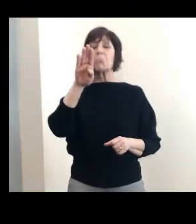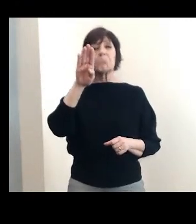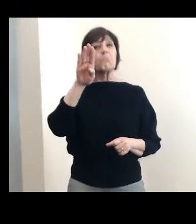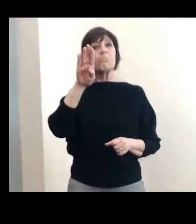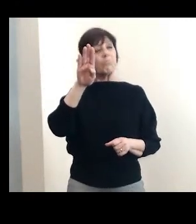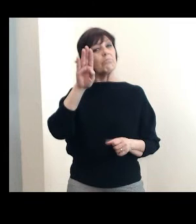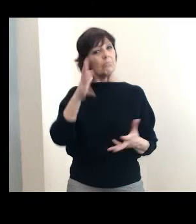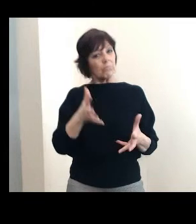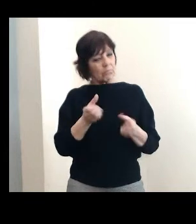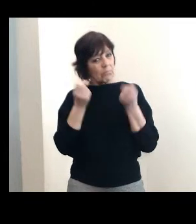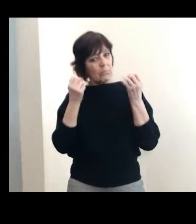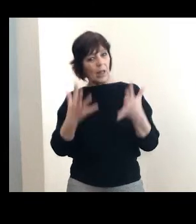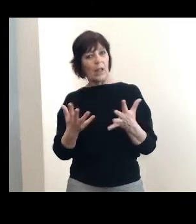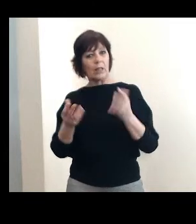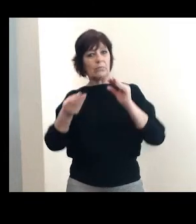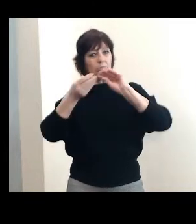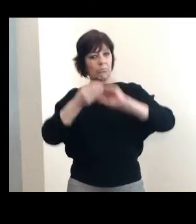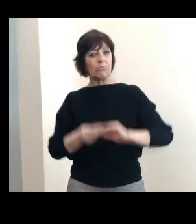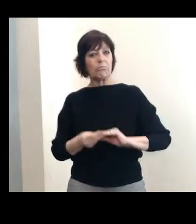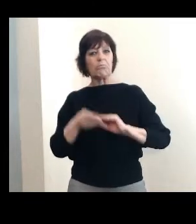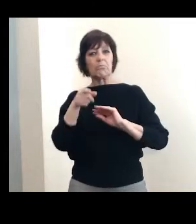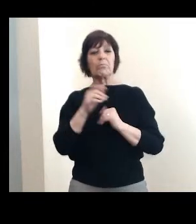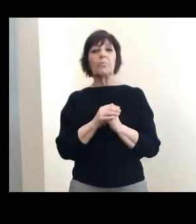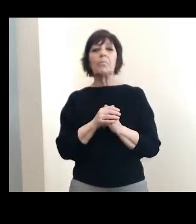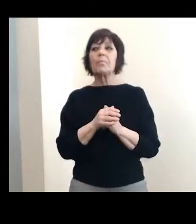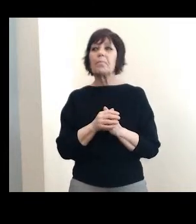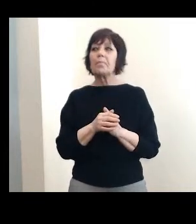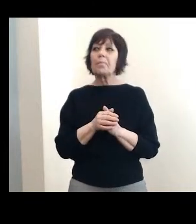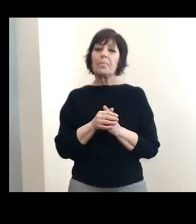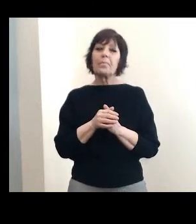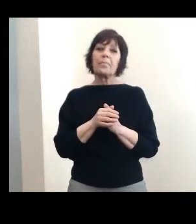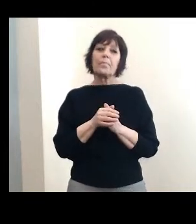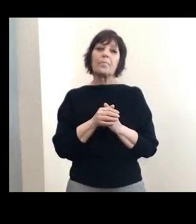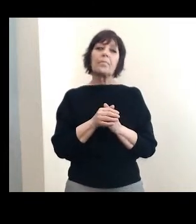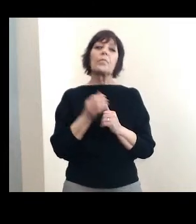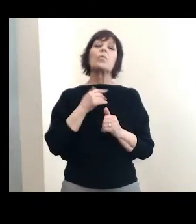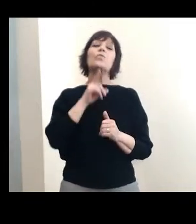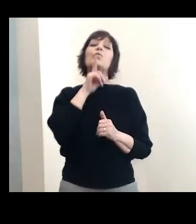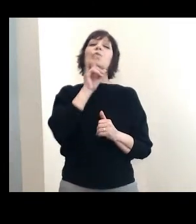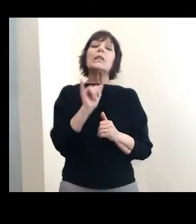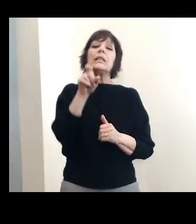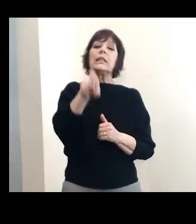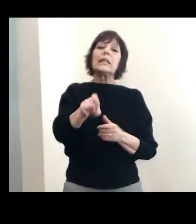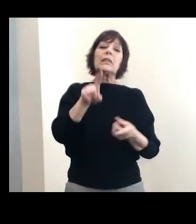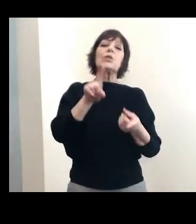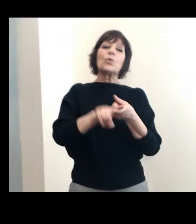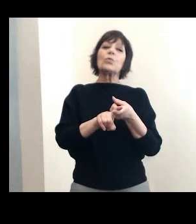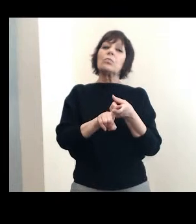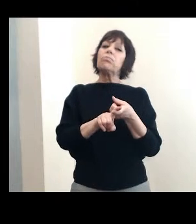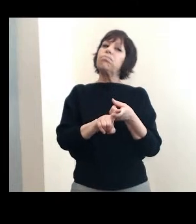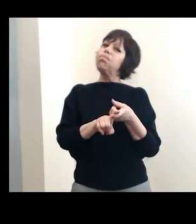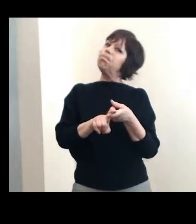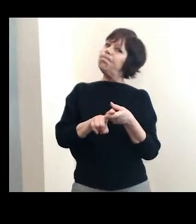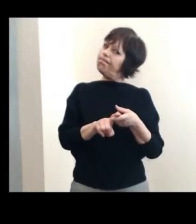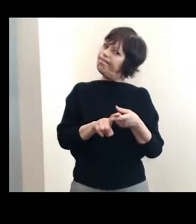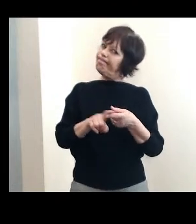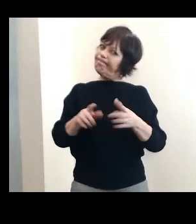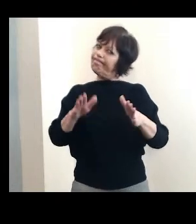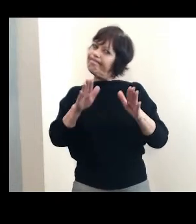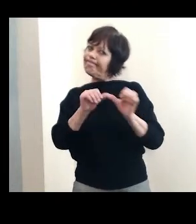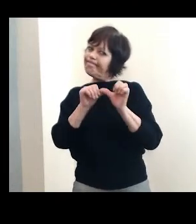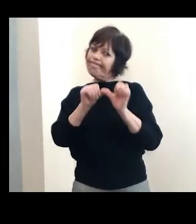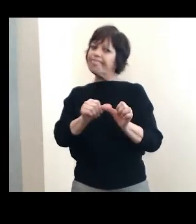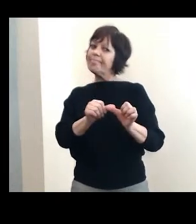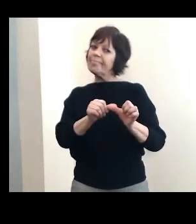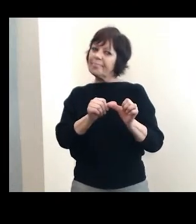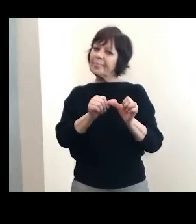had a significant number of cases each of those months. And so we really need to keep our foot on the gas and make sure that